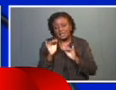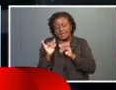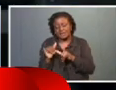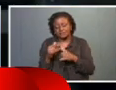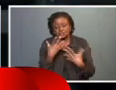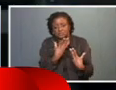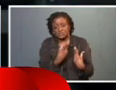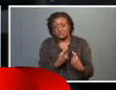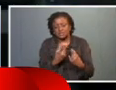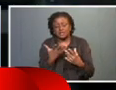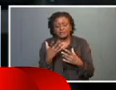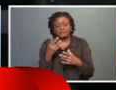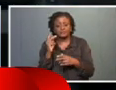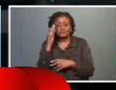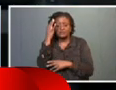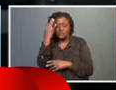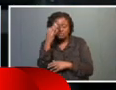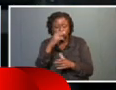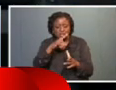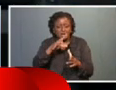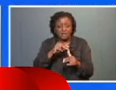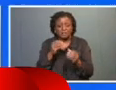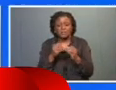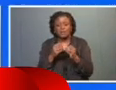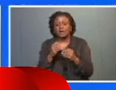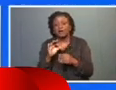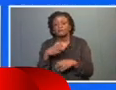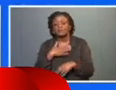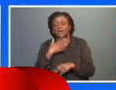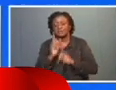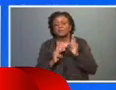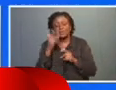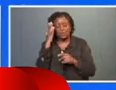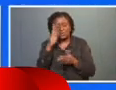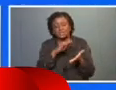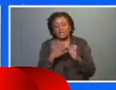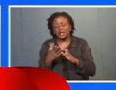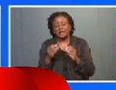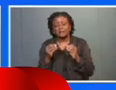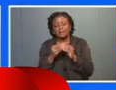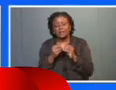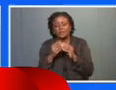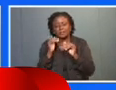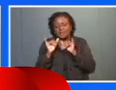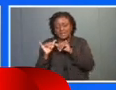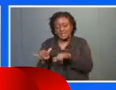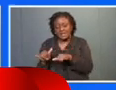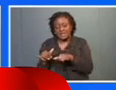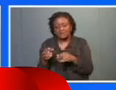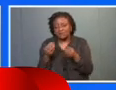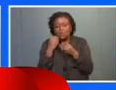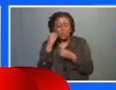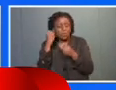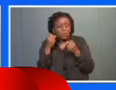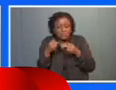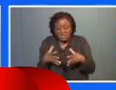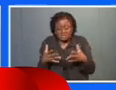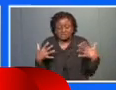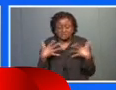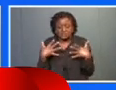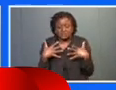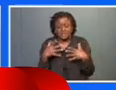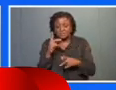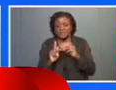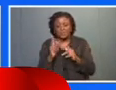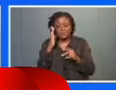Dorians. More of my people will die. More will be left traumatized and homeless. People will be forced to flee, but